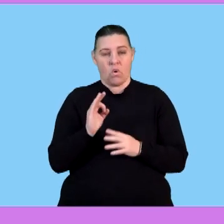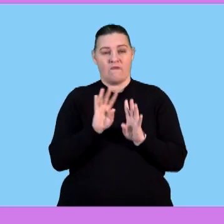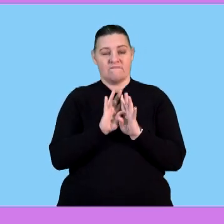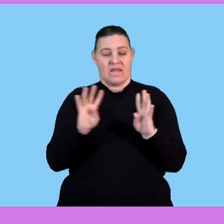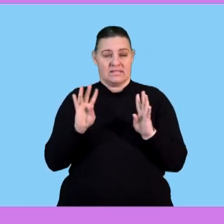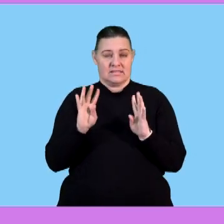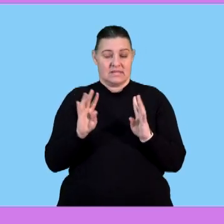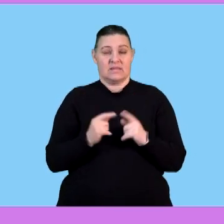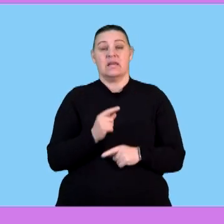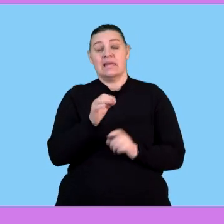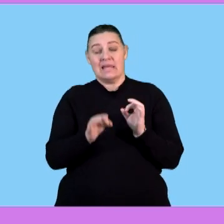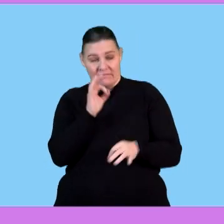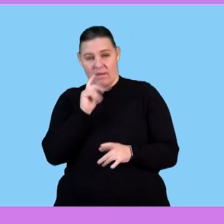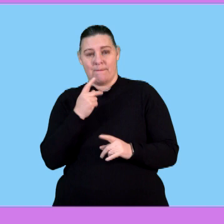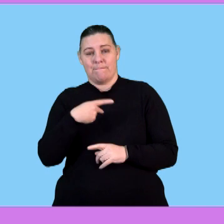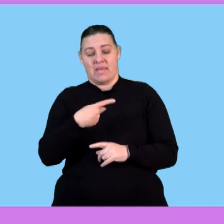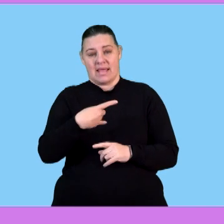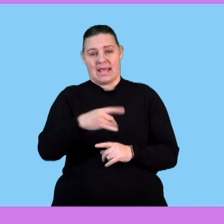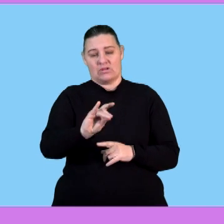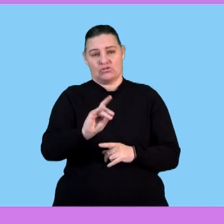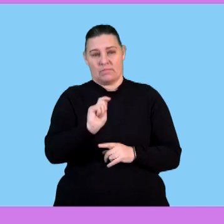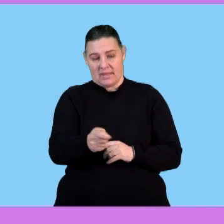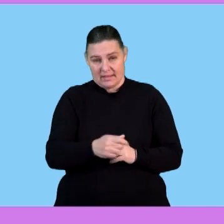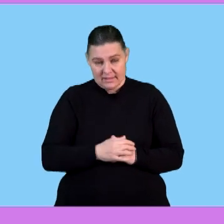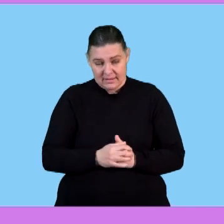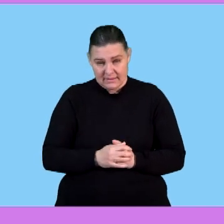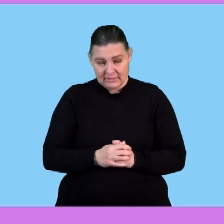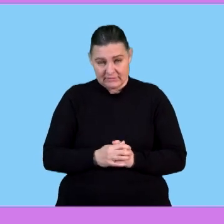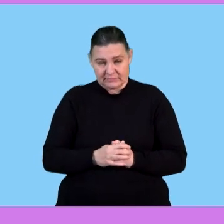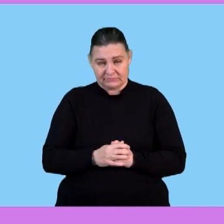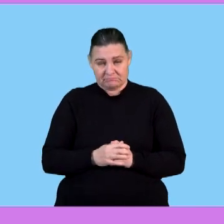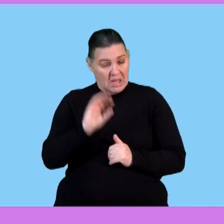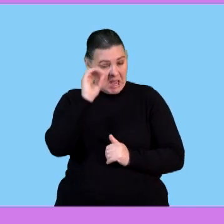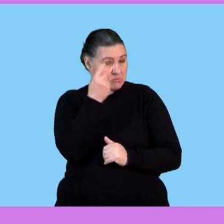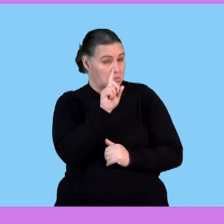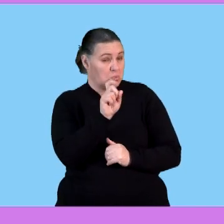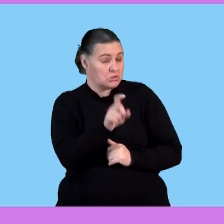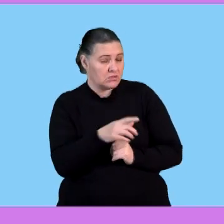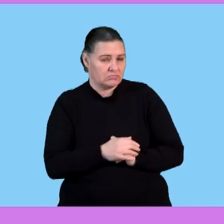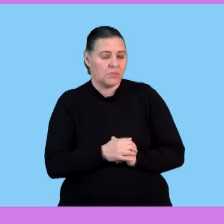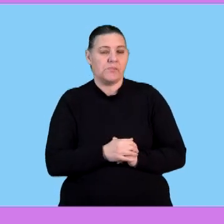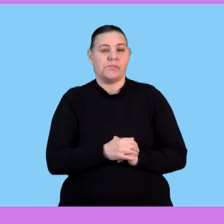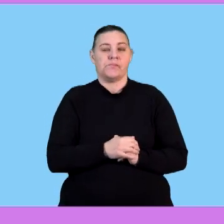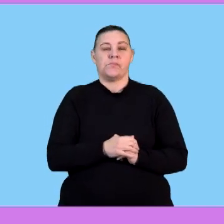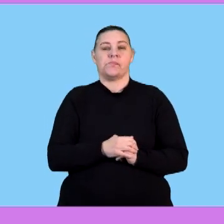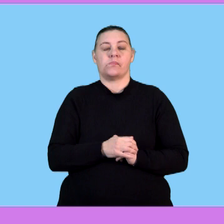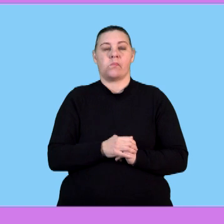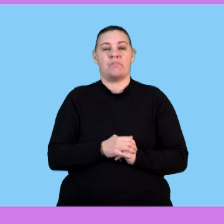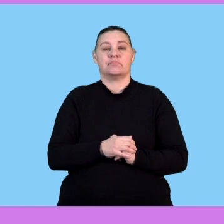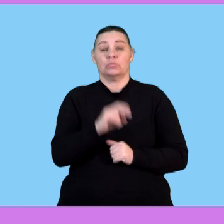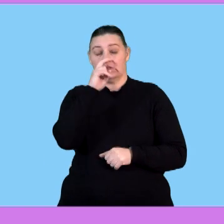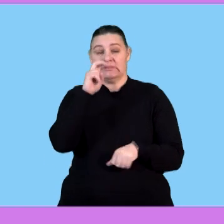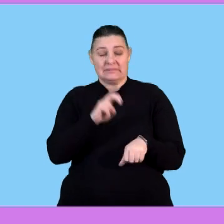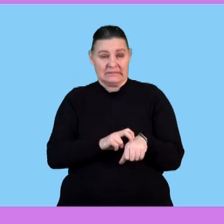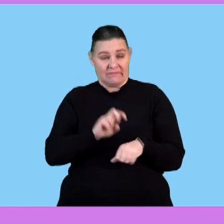if Lance paid in cash. All right, interesting question. So let's break it down. We need to